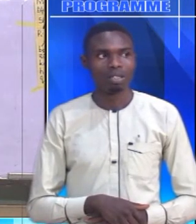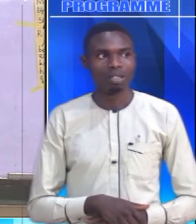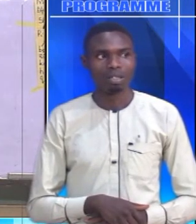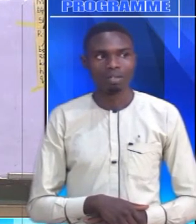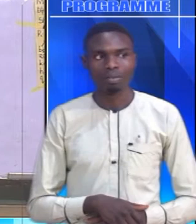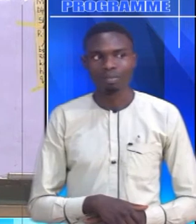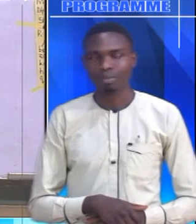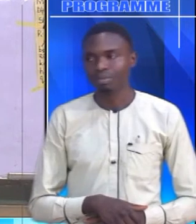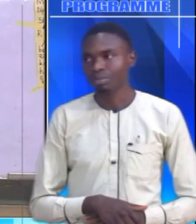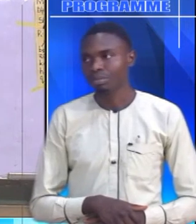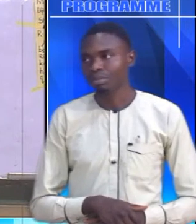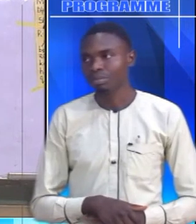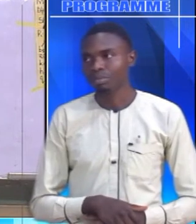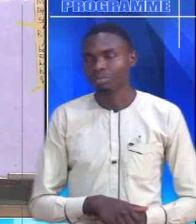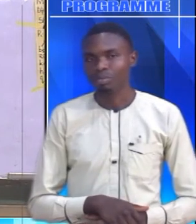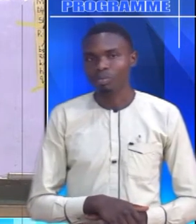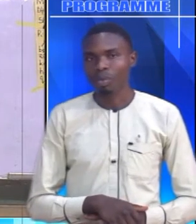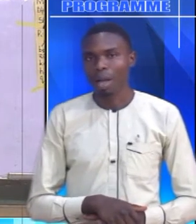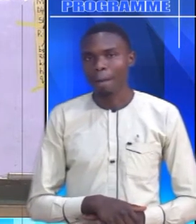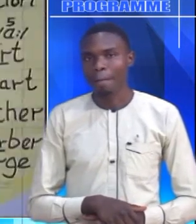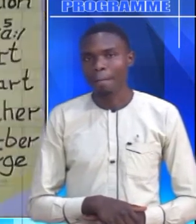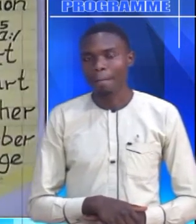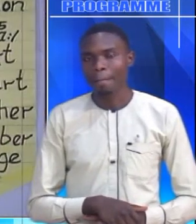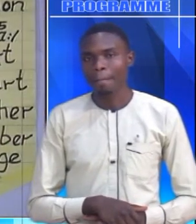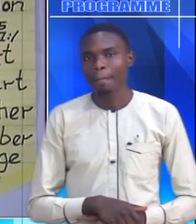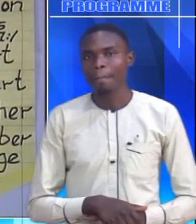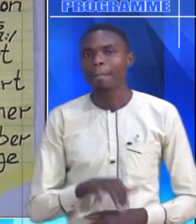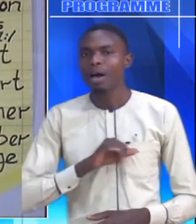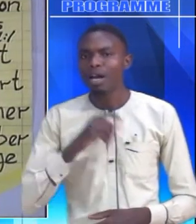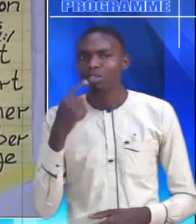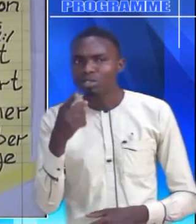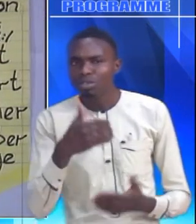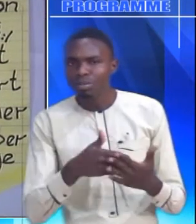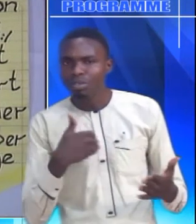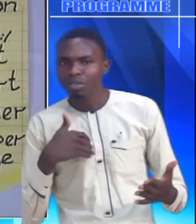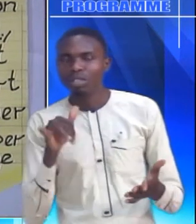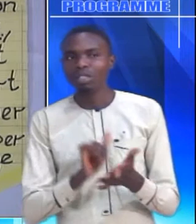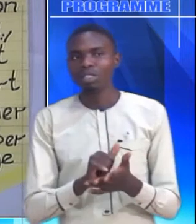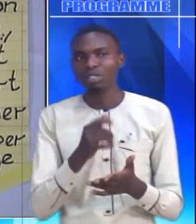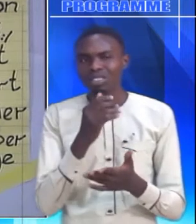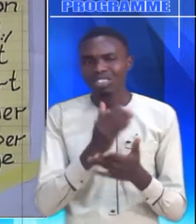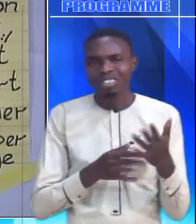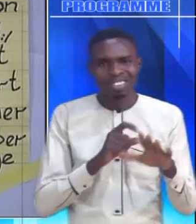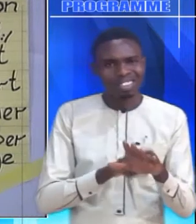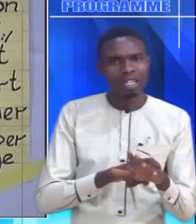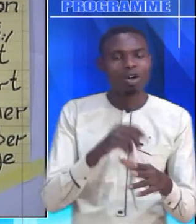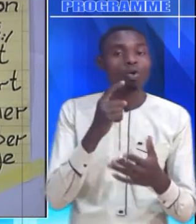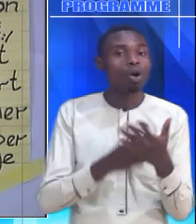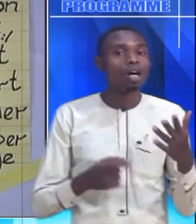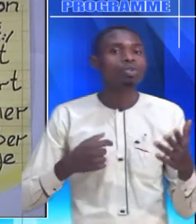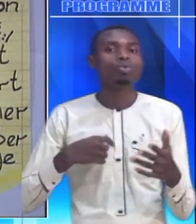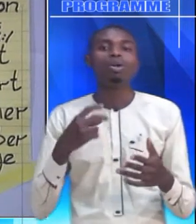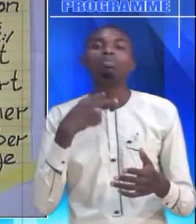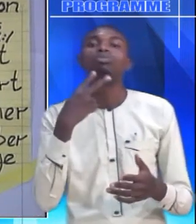told you earlier, what we pronounce is at times not what you spell. And what you spell at times is not what you pronounce. See the